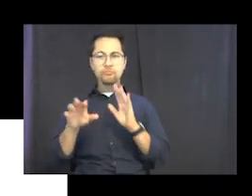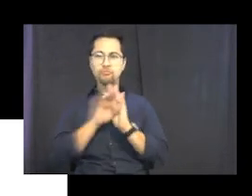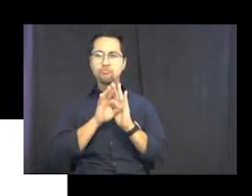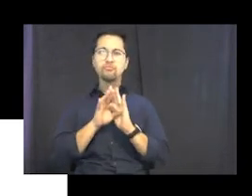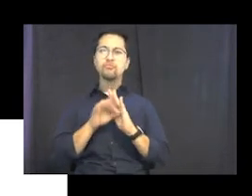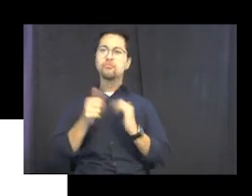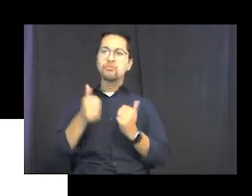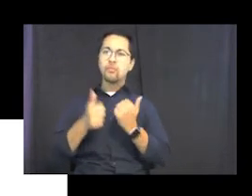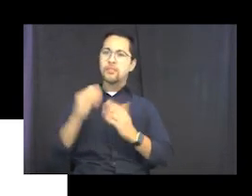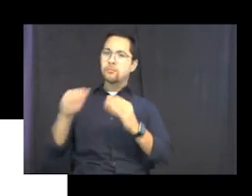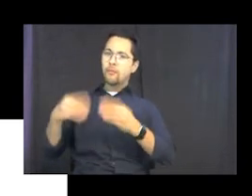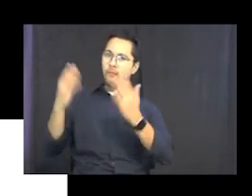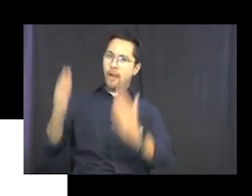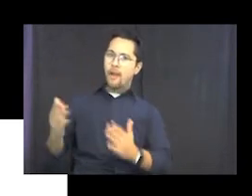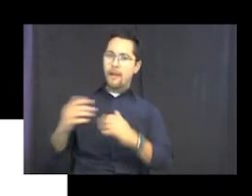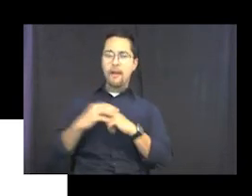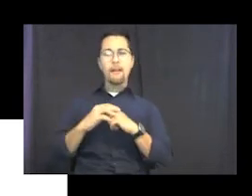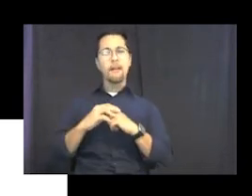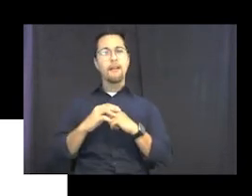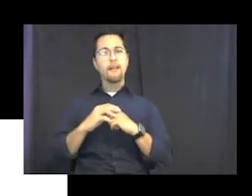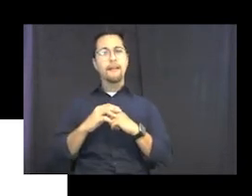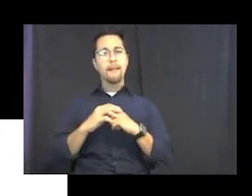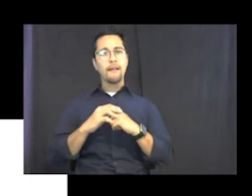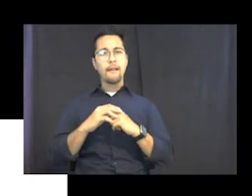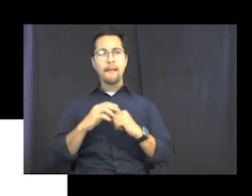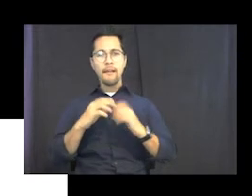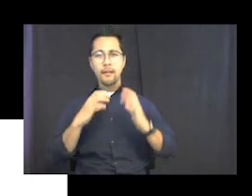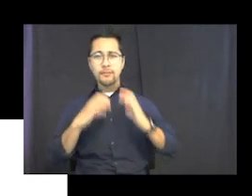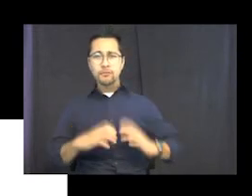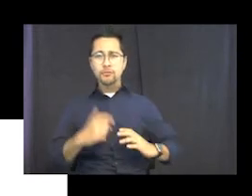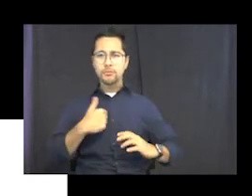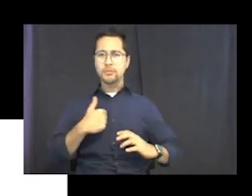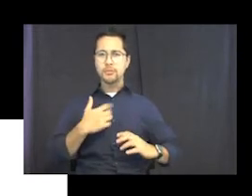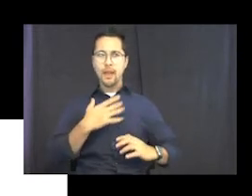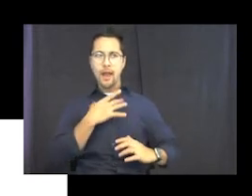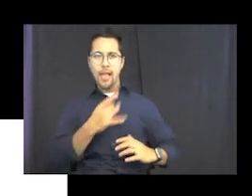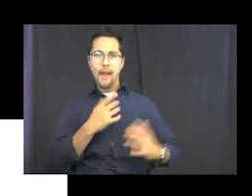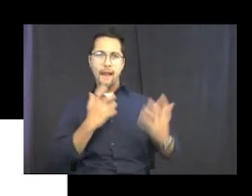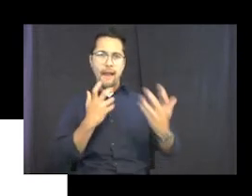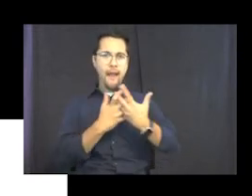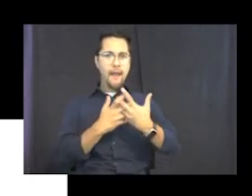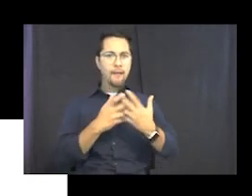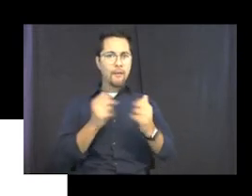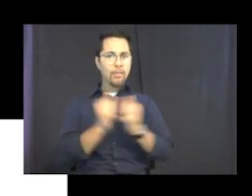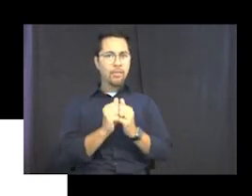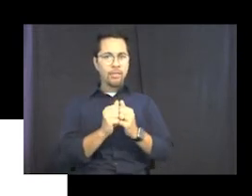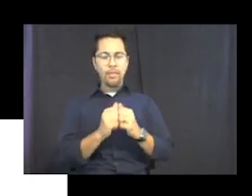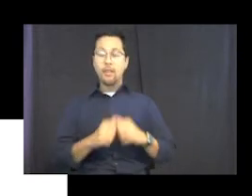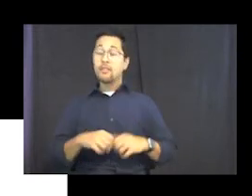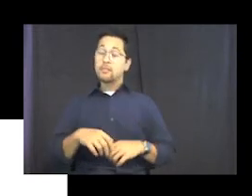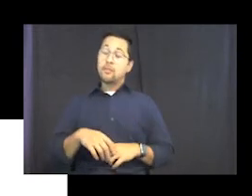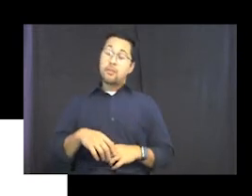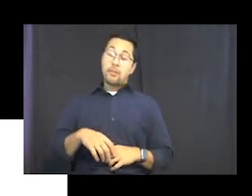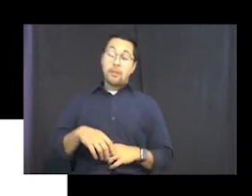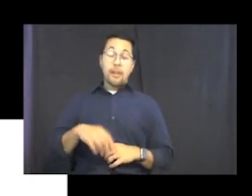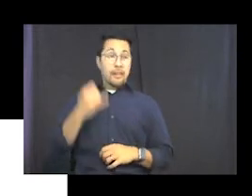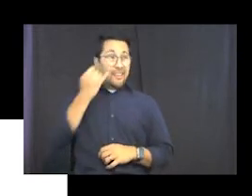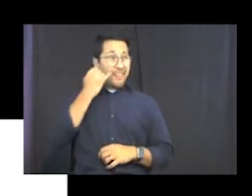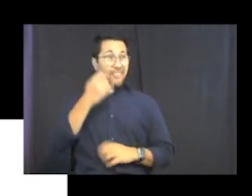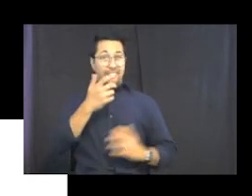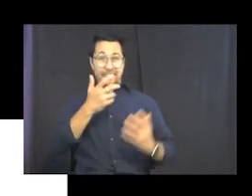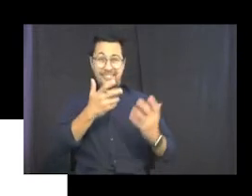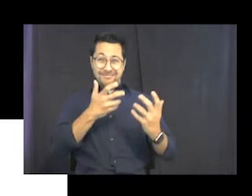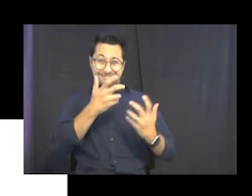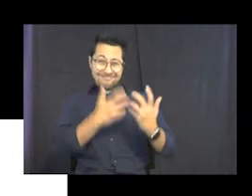which providers and consumers I go with. And if in the worst case scenario, if it didn't work